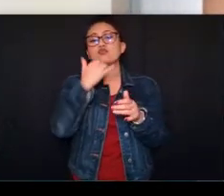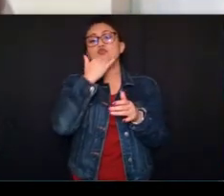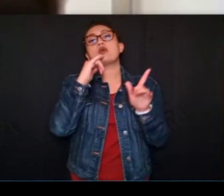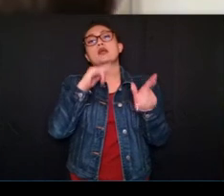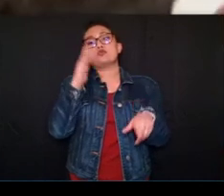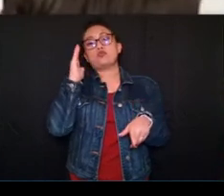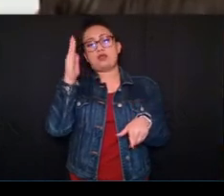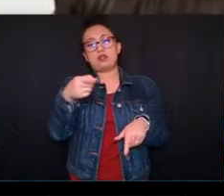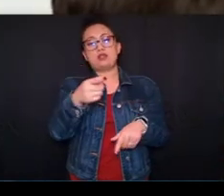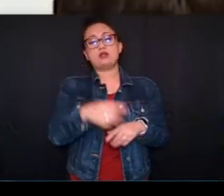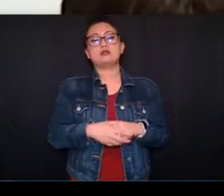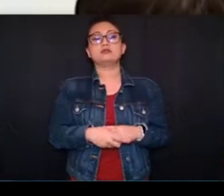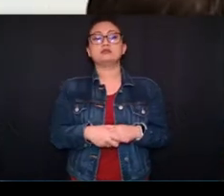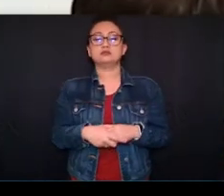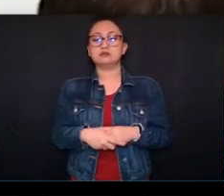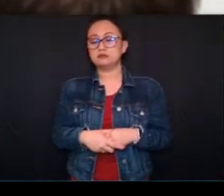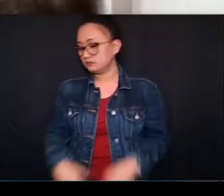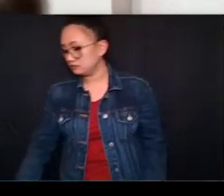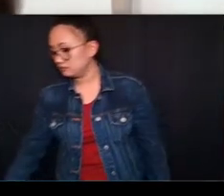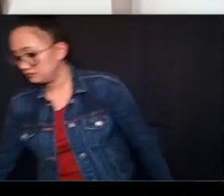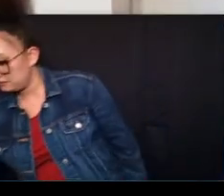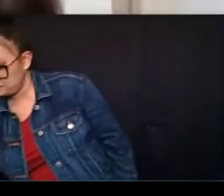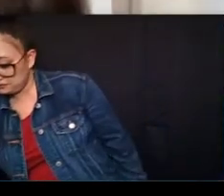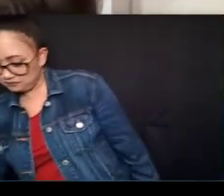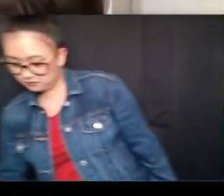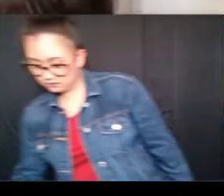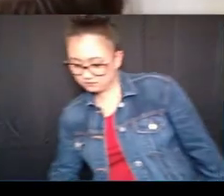this also in more of a left to right